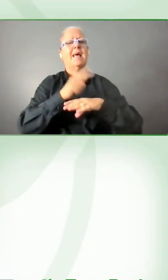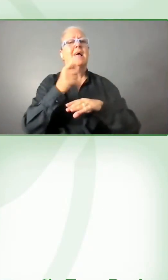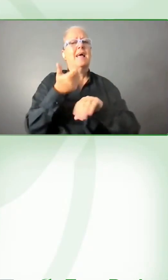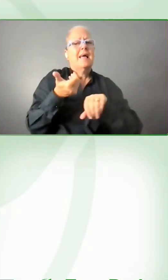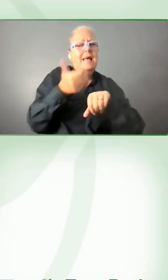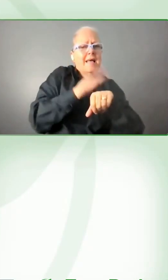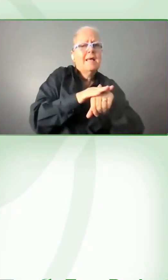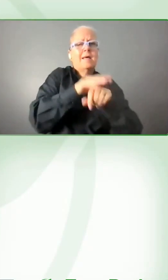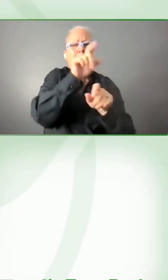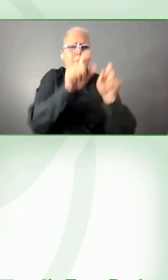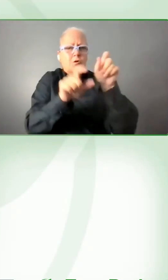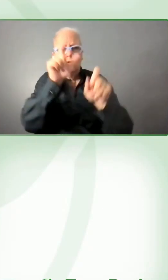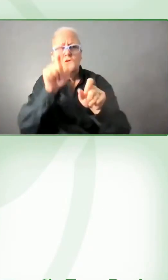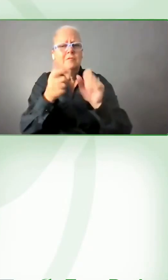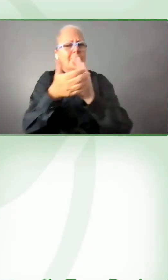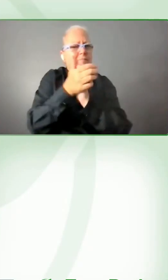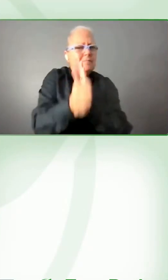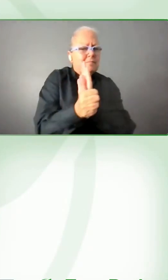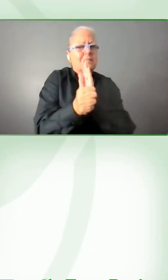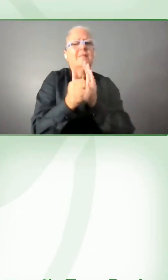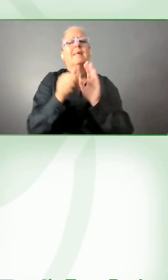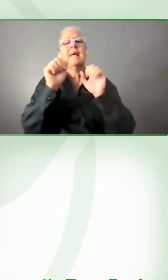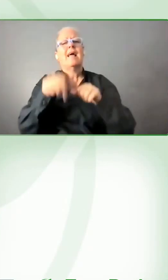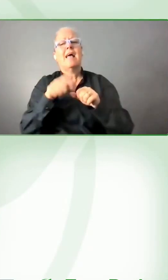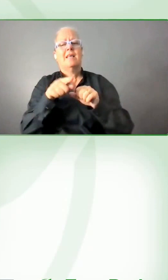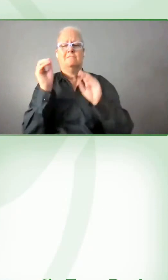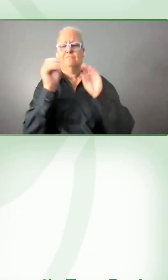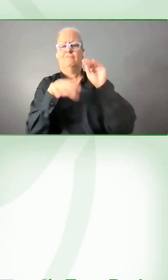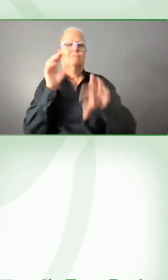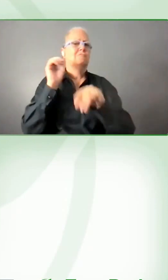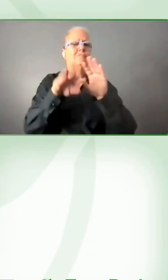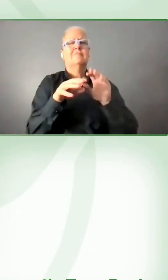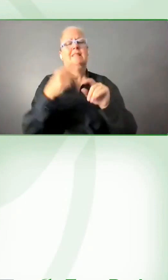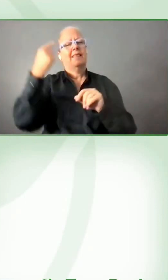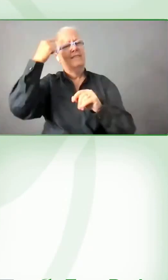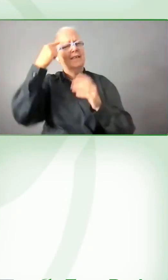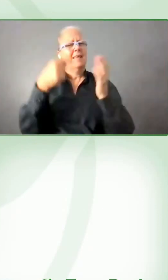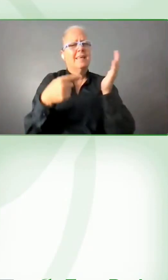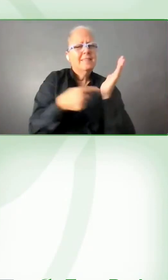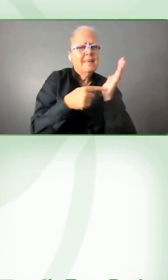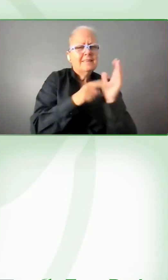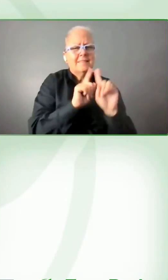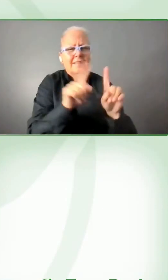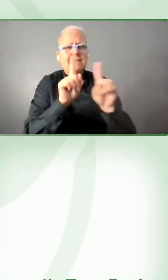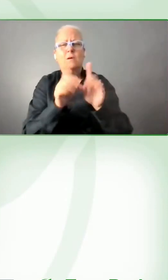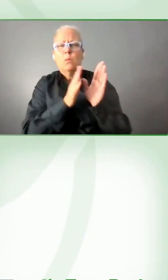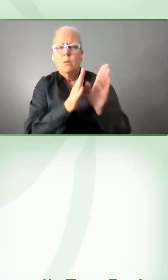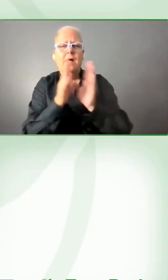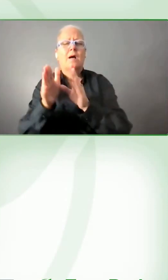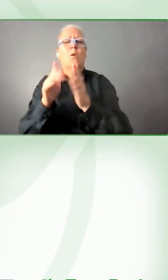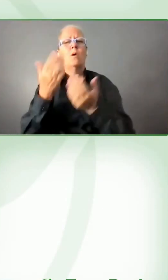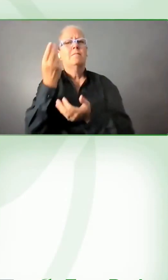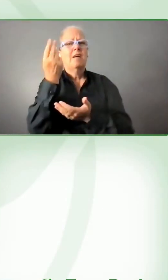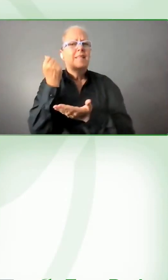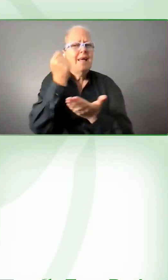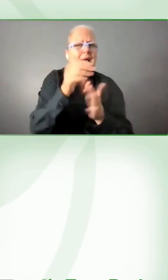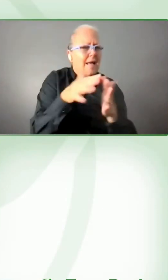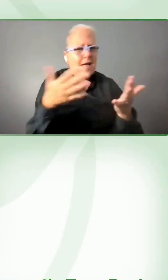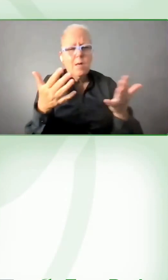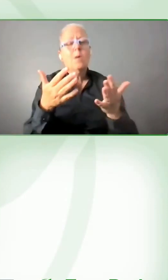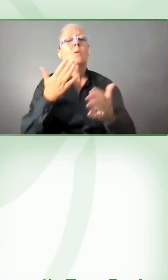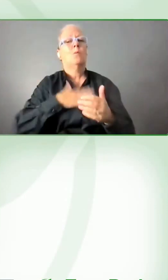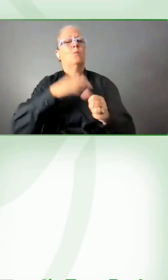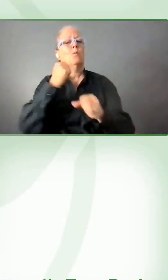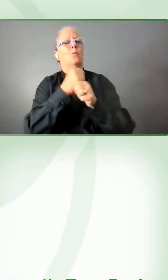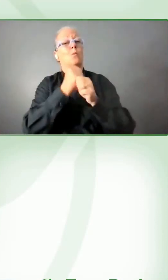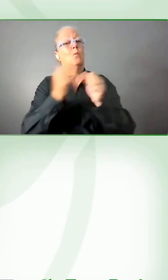share information, techniques, strategies, and funding sources so we can all work together to